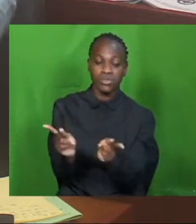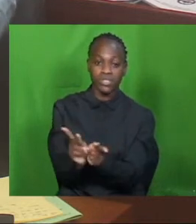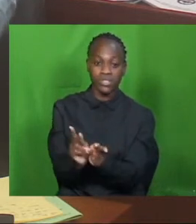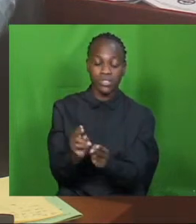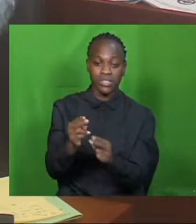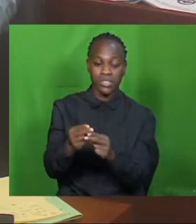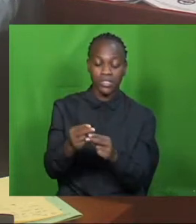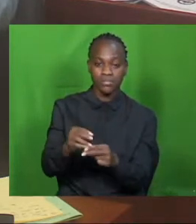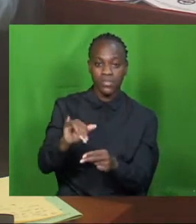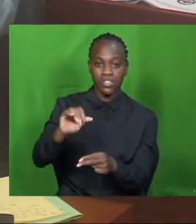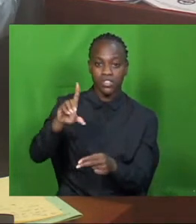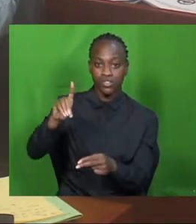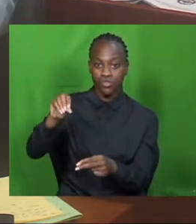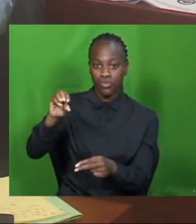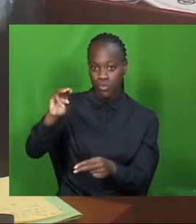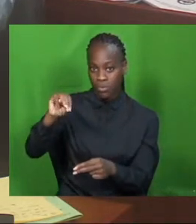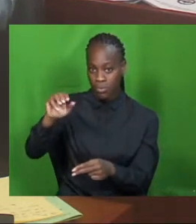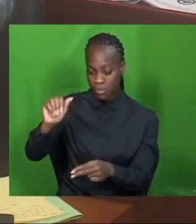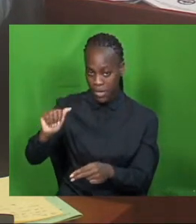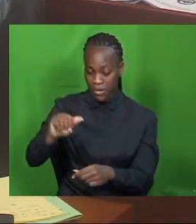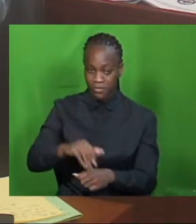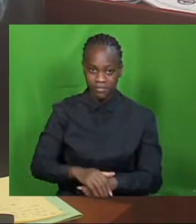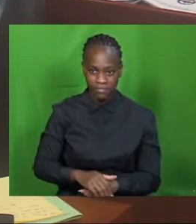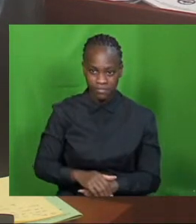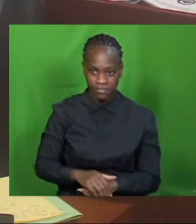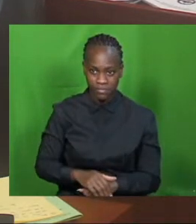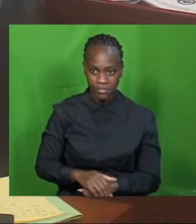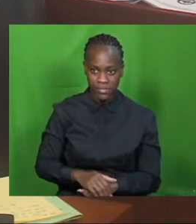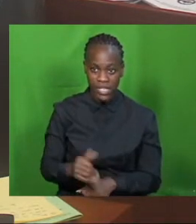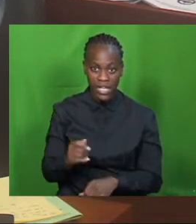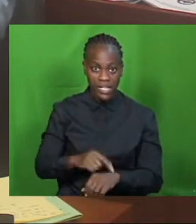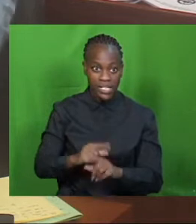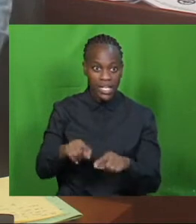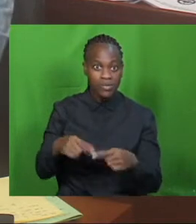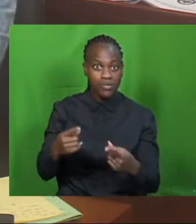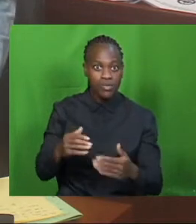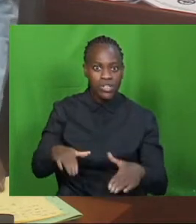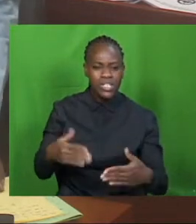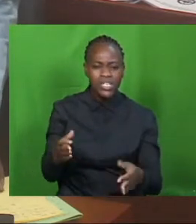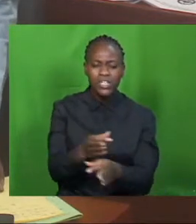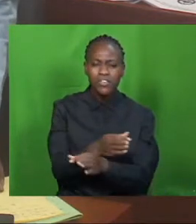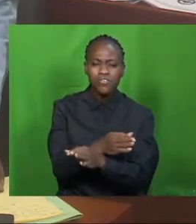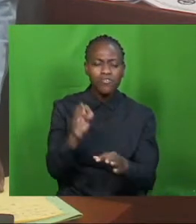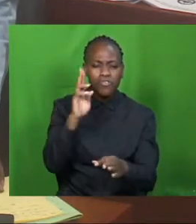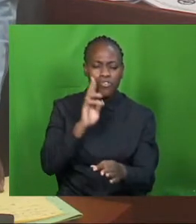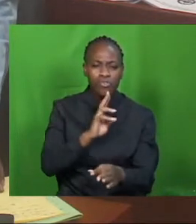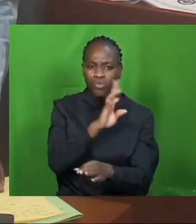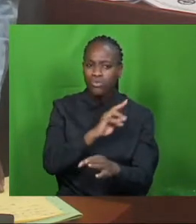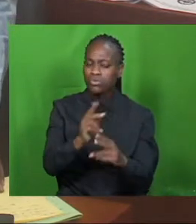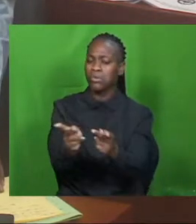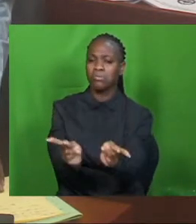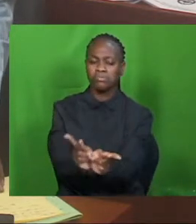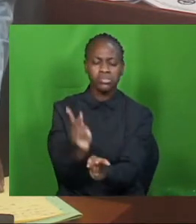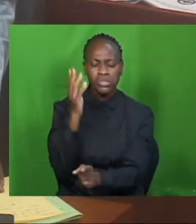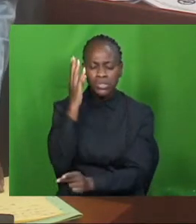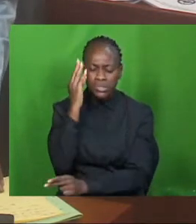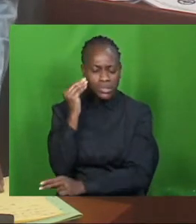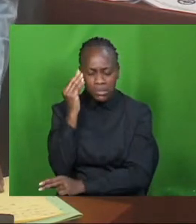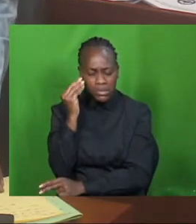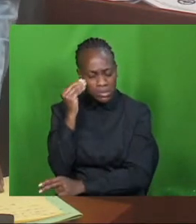in 2023 as President of the CPA, to recognize what the